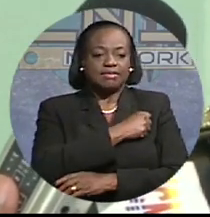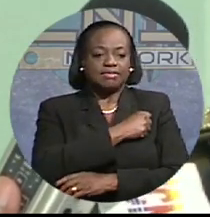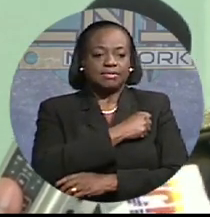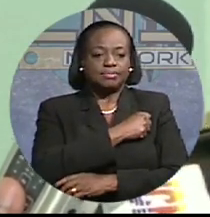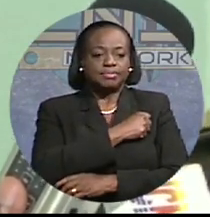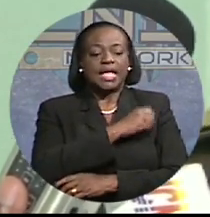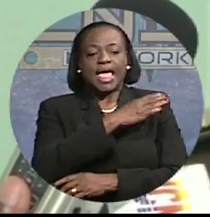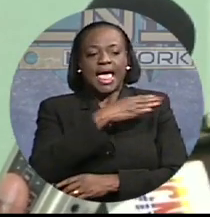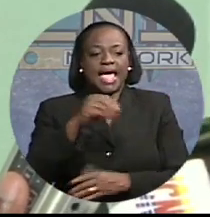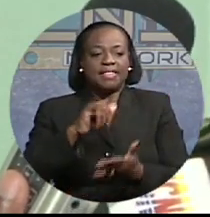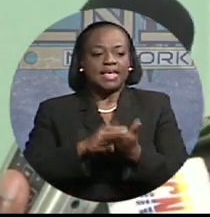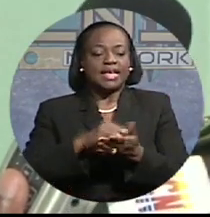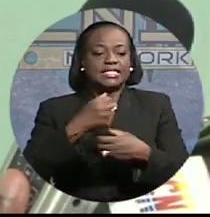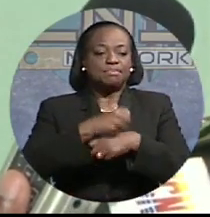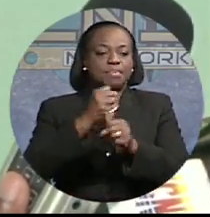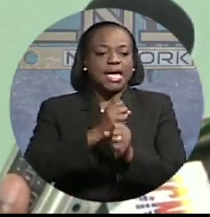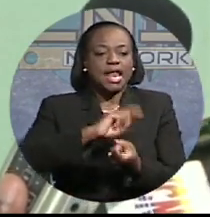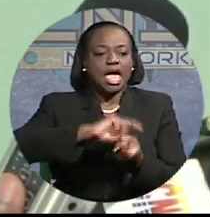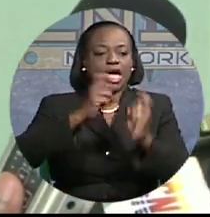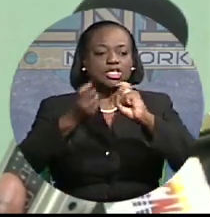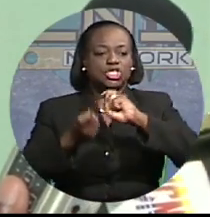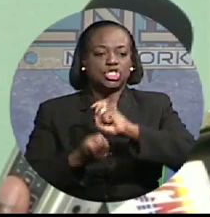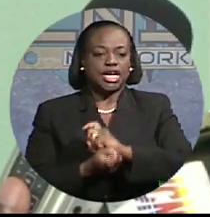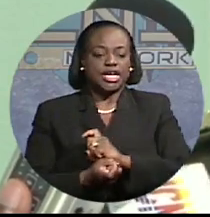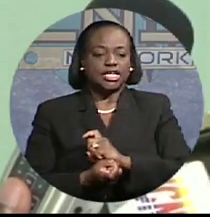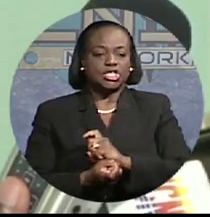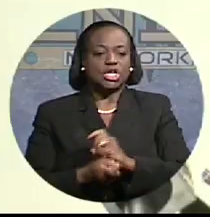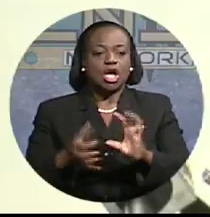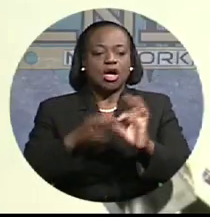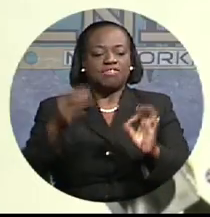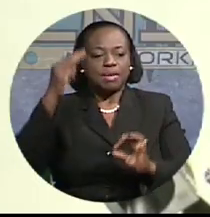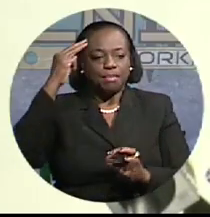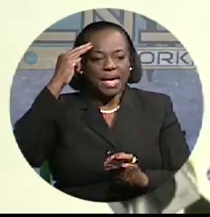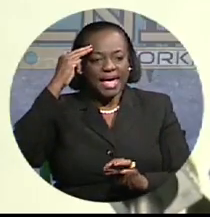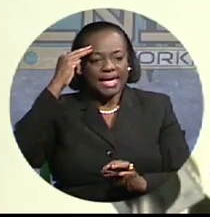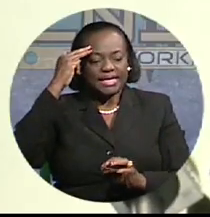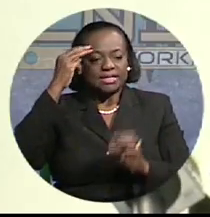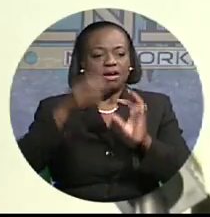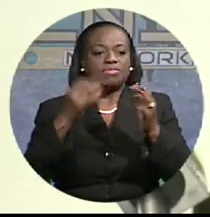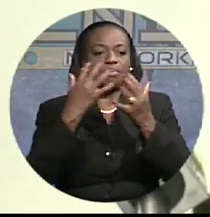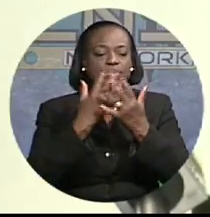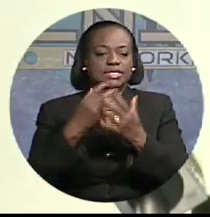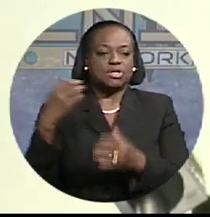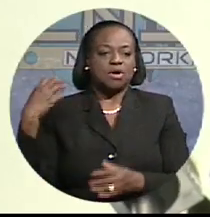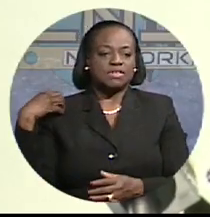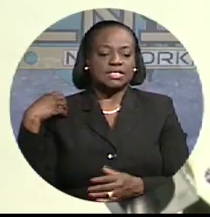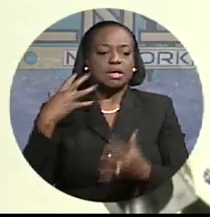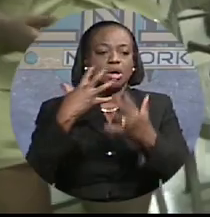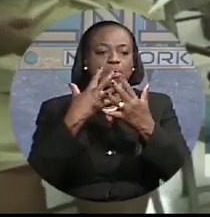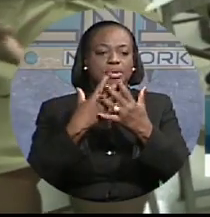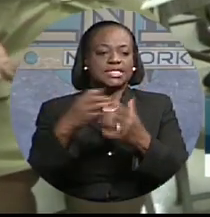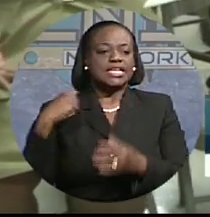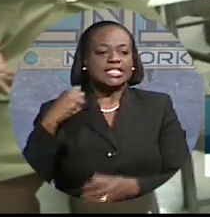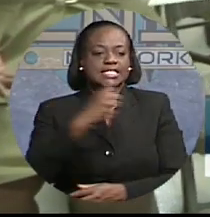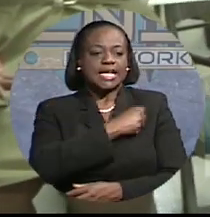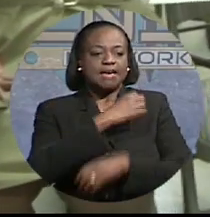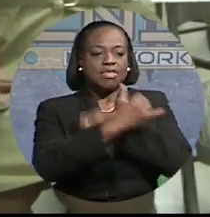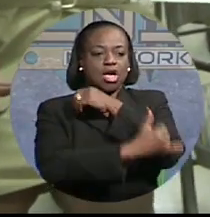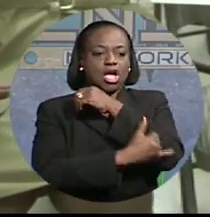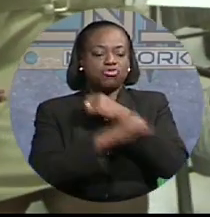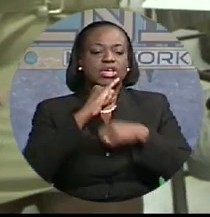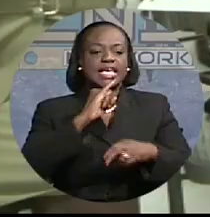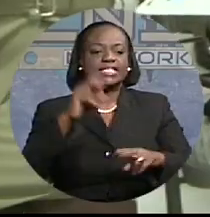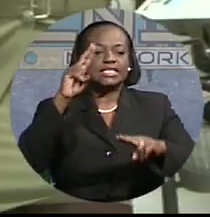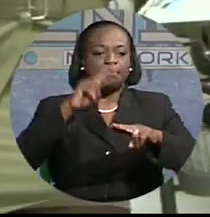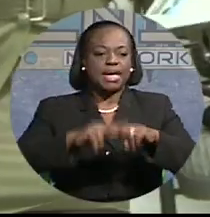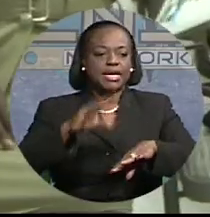has made a tremendous change in terms of the mindset of prison officers. Prison staff, your country is depending on you. Depending on you